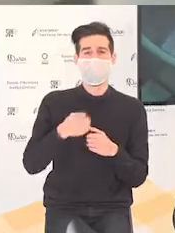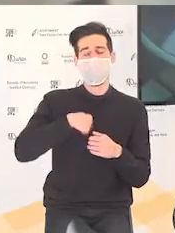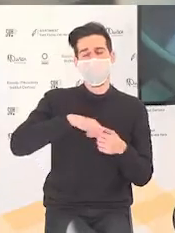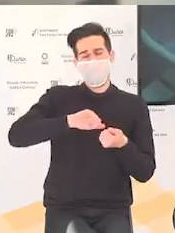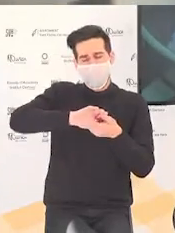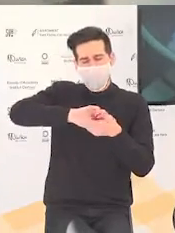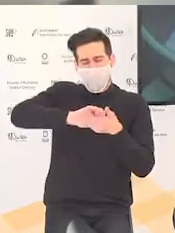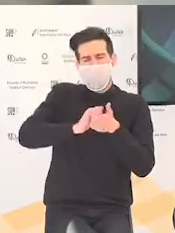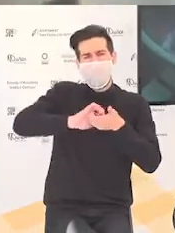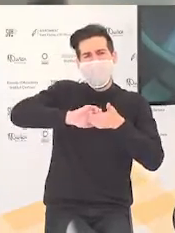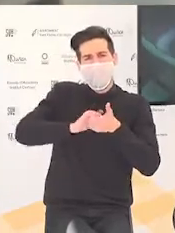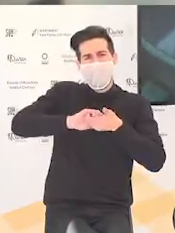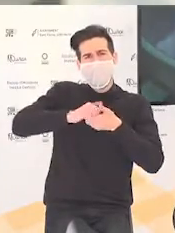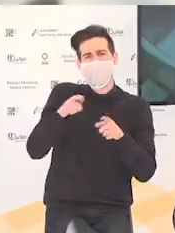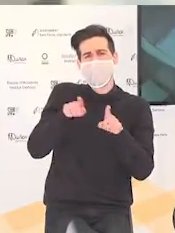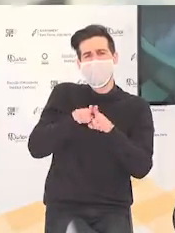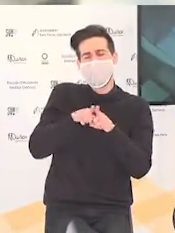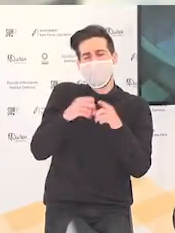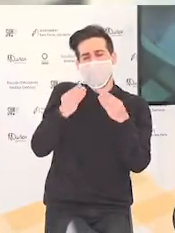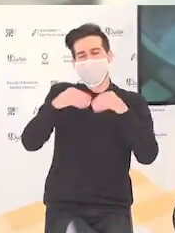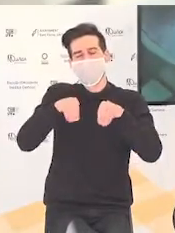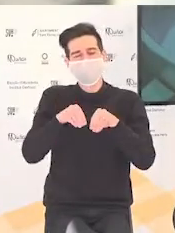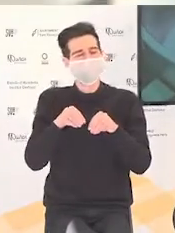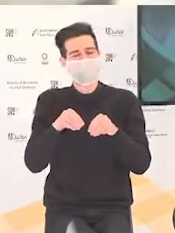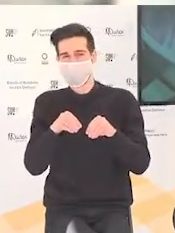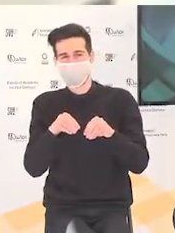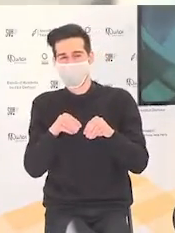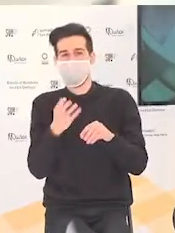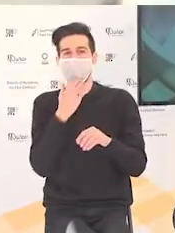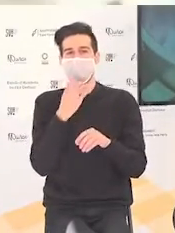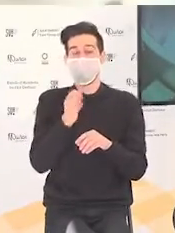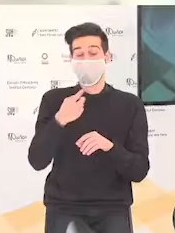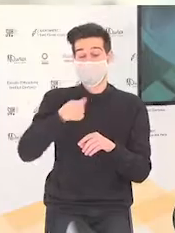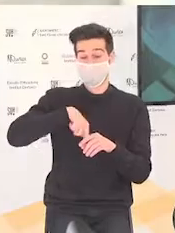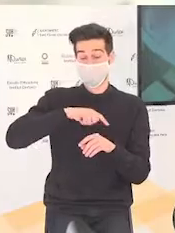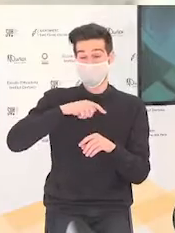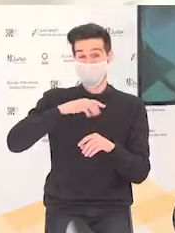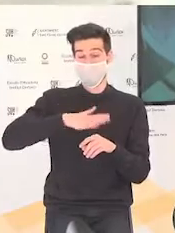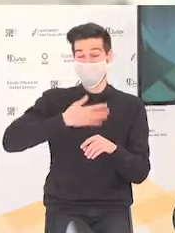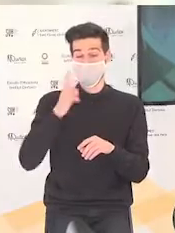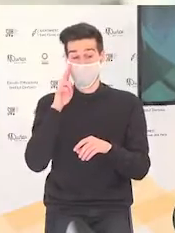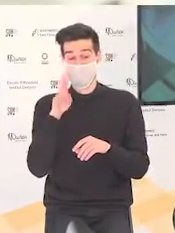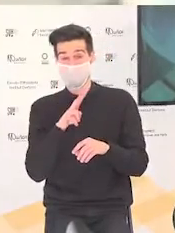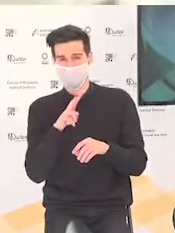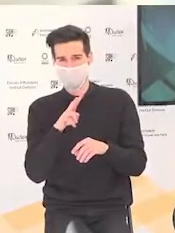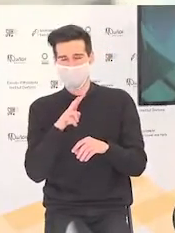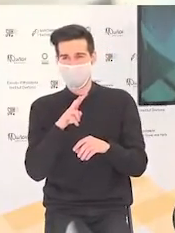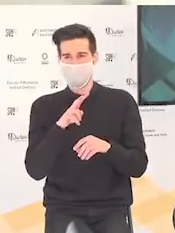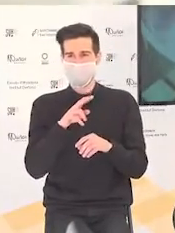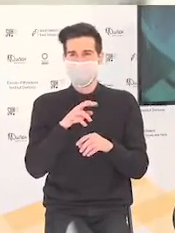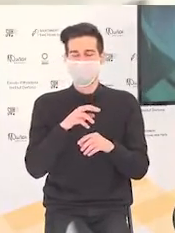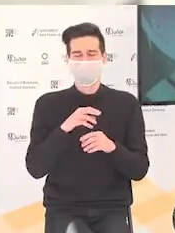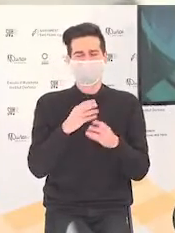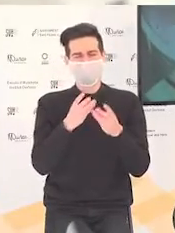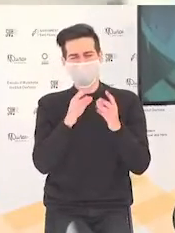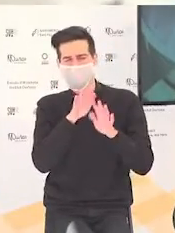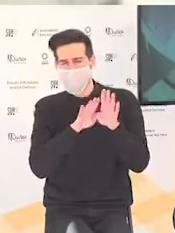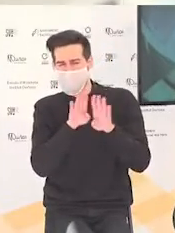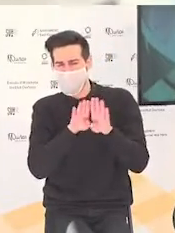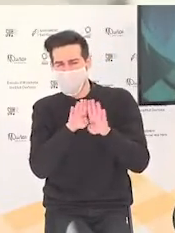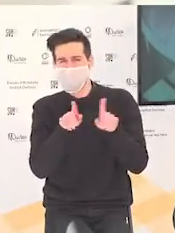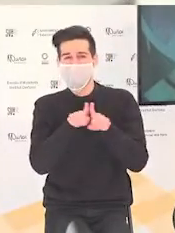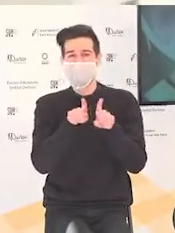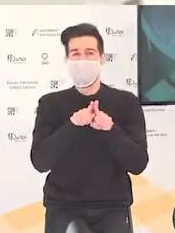que si usáramos el huevo. De hecho, si pudieran verlo, bueno, si pueden verlo, tiene un aspecto muy parecido al merengue